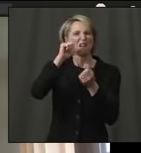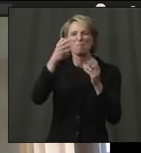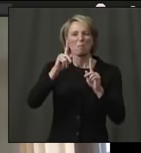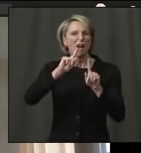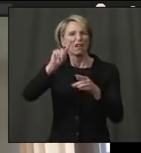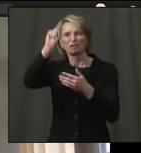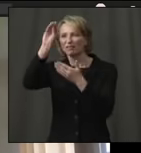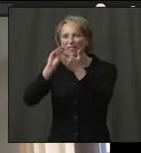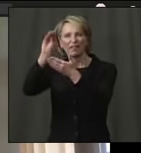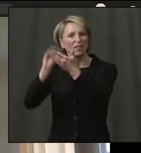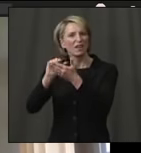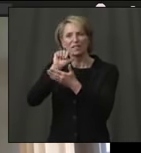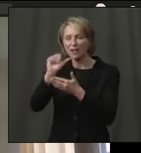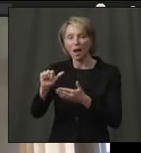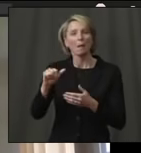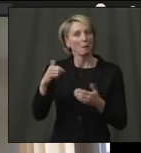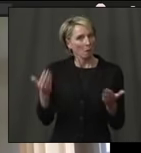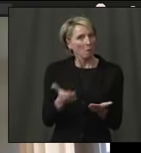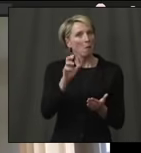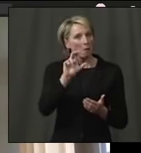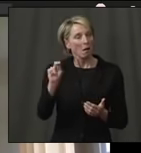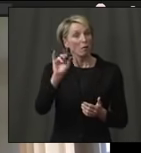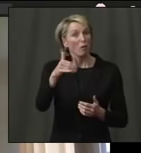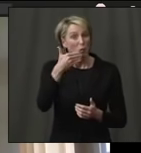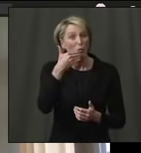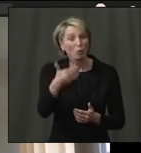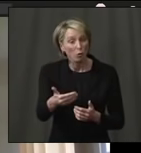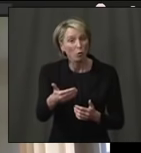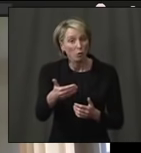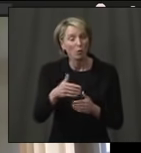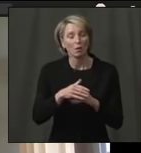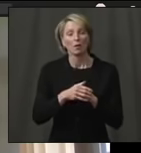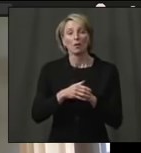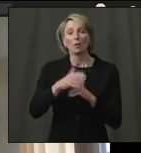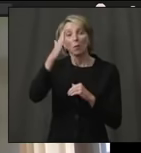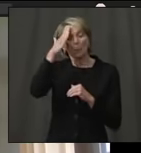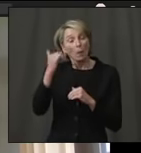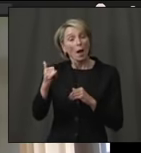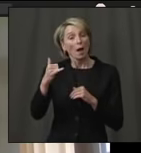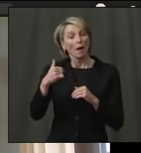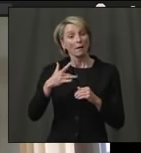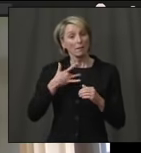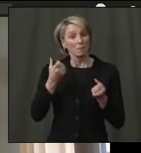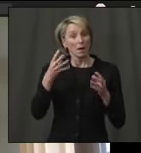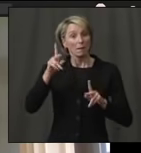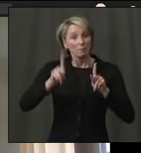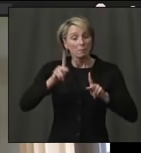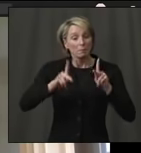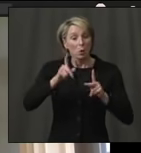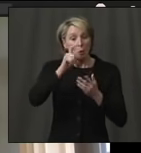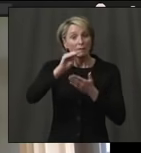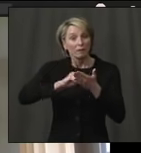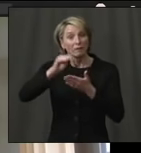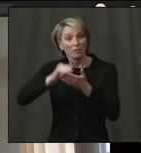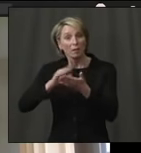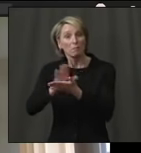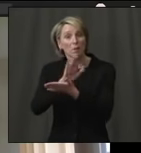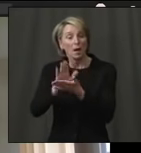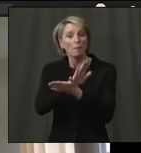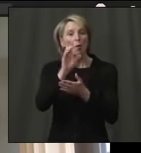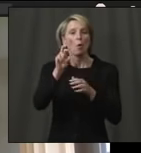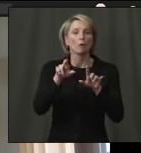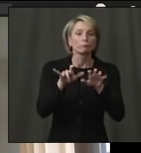that we have such a high response rate is we have local complete count committees in almost